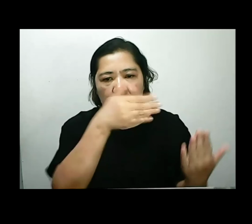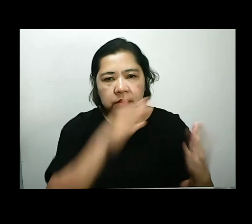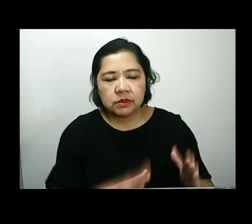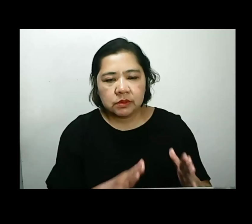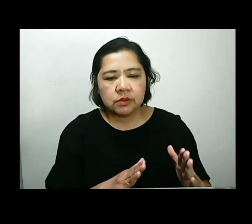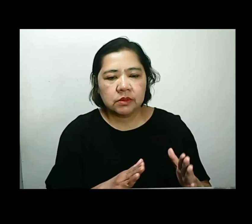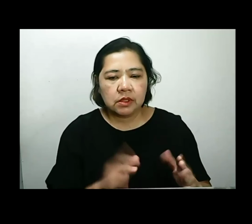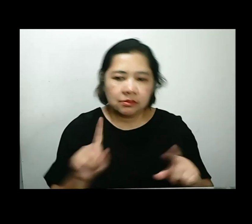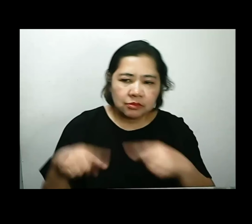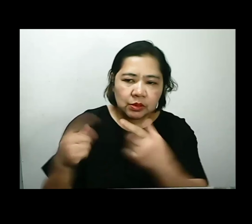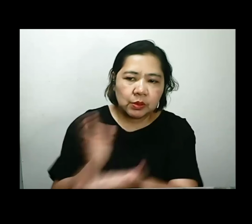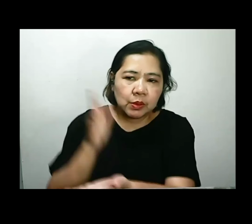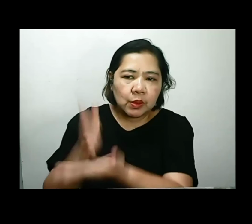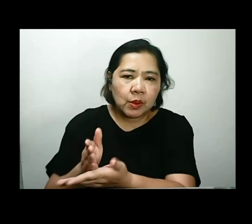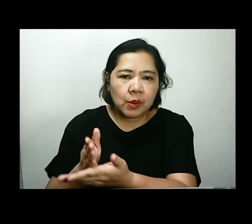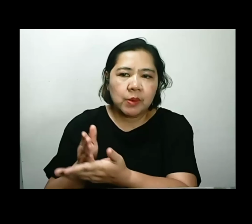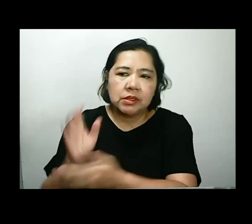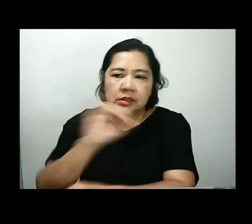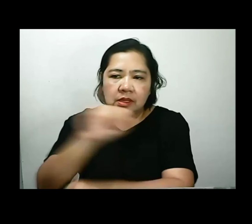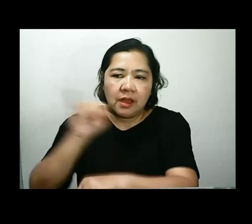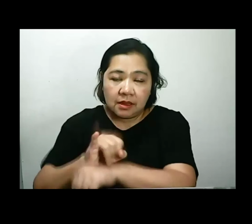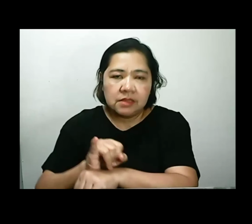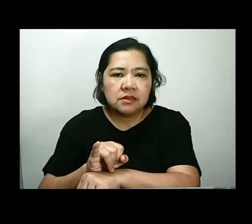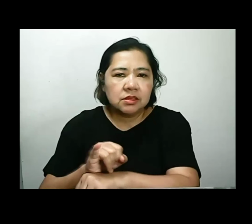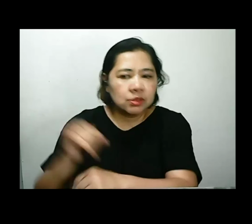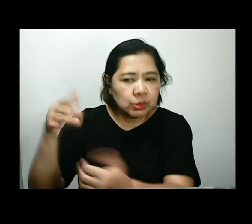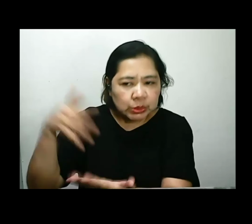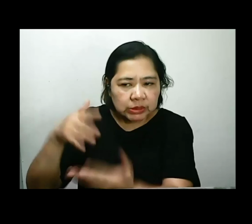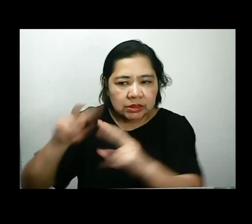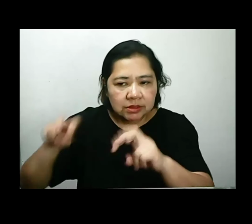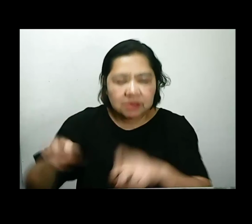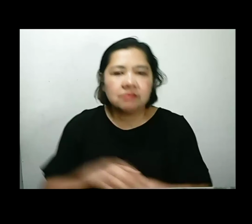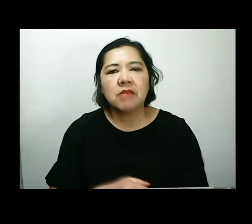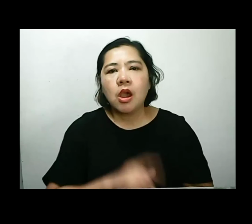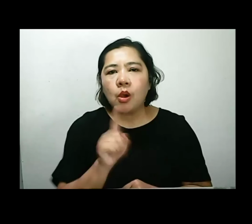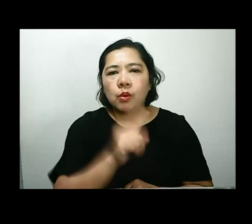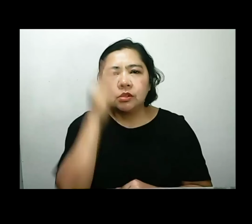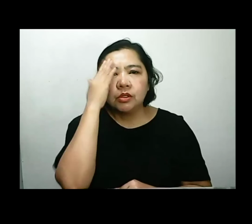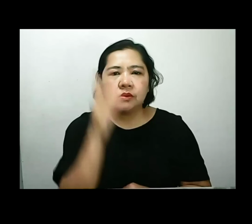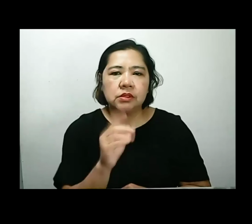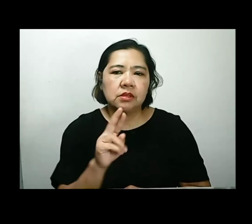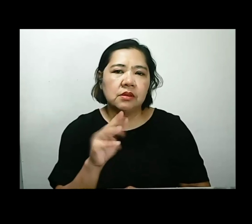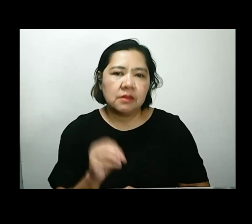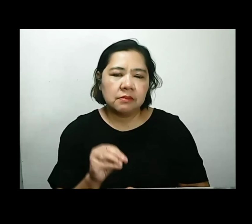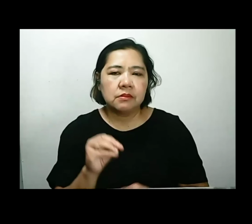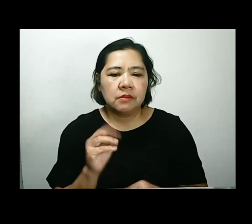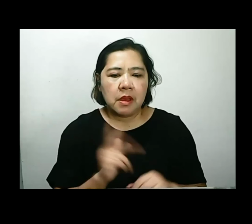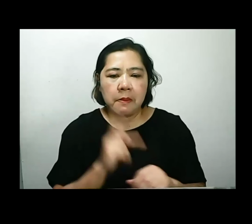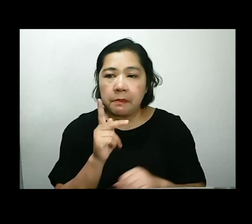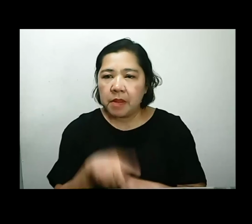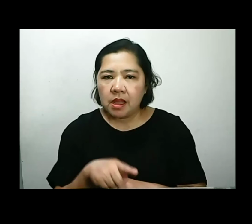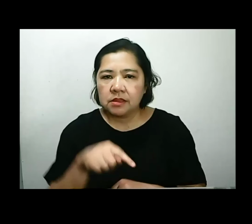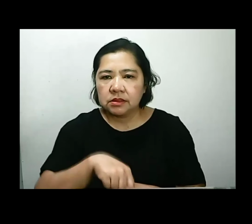to do DRM studies, and I said to her, what do you know about the DRM plants of this island? And she doesn't know. And I